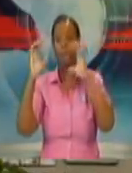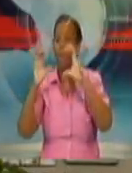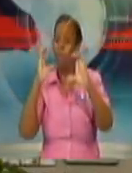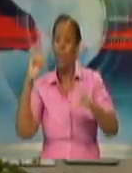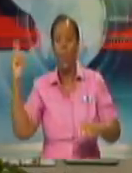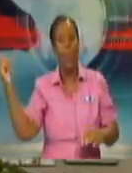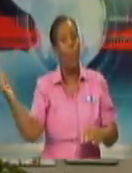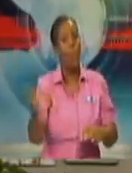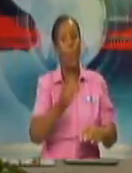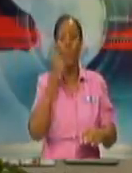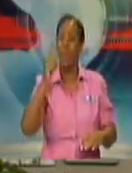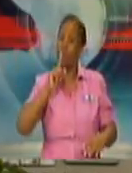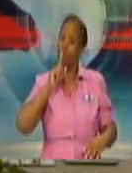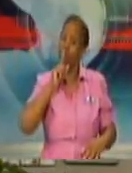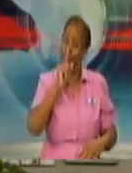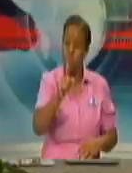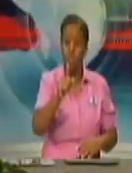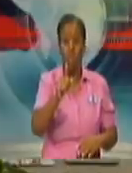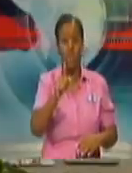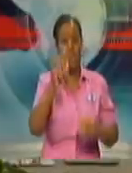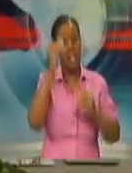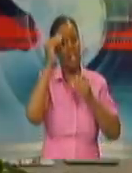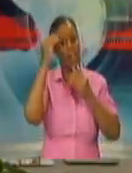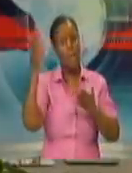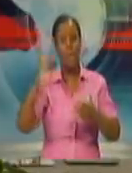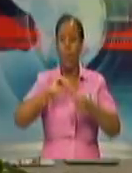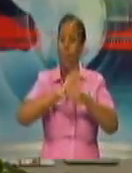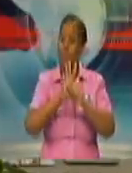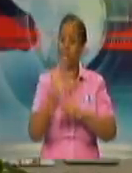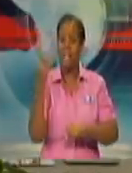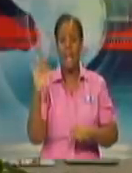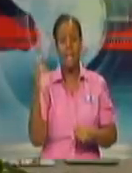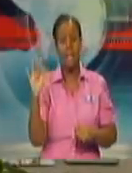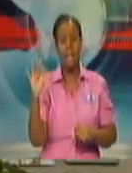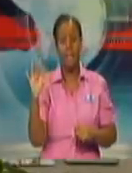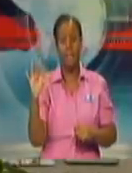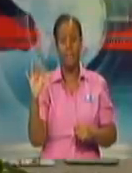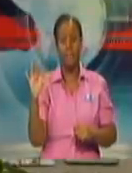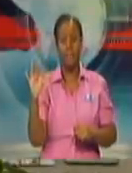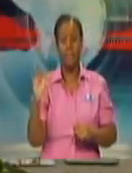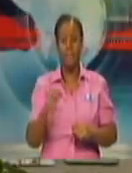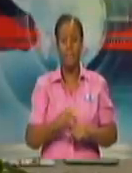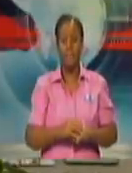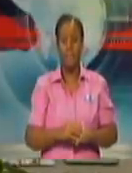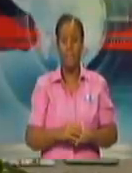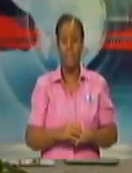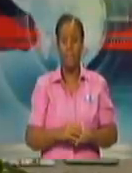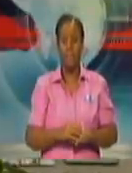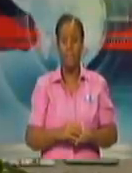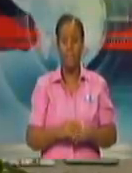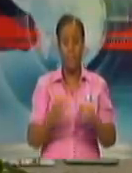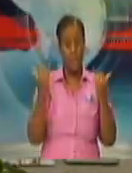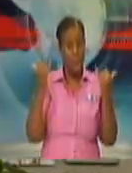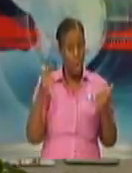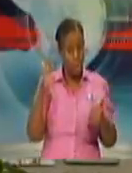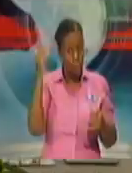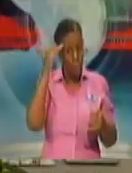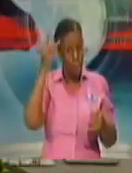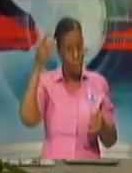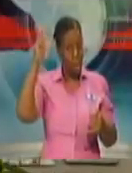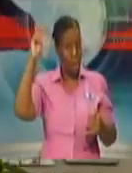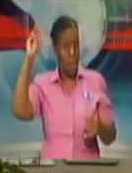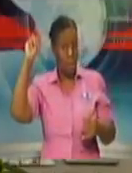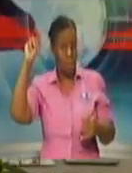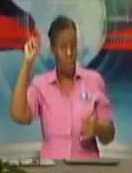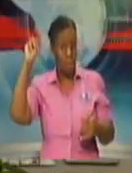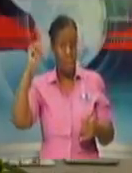sources of government information on COVID-19. As you are aware, the Prime Minister recently lifted some more